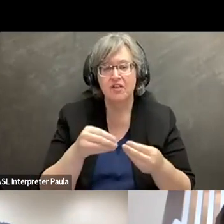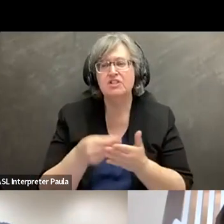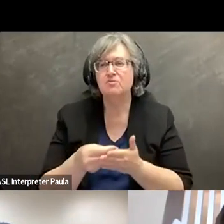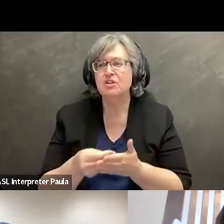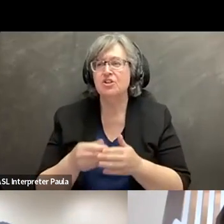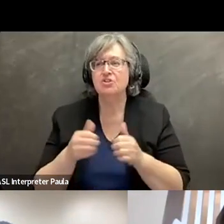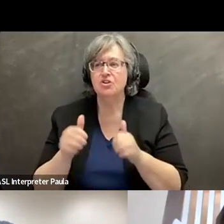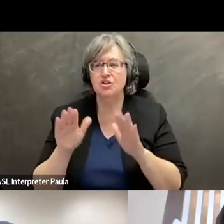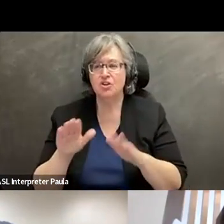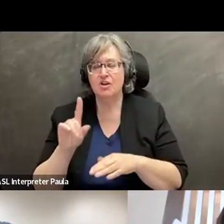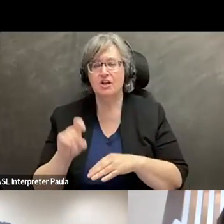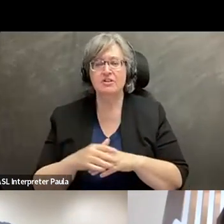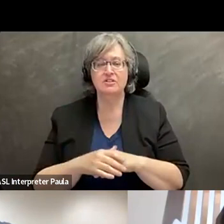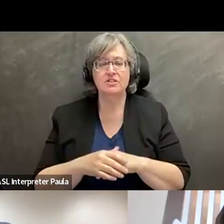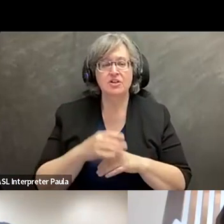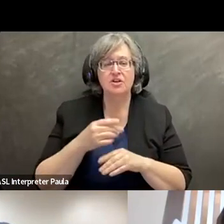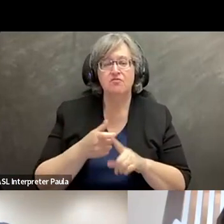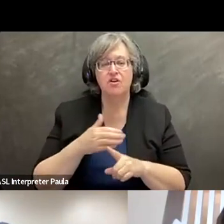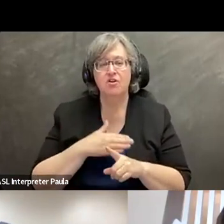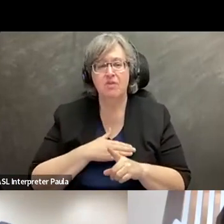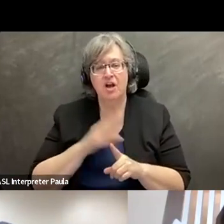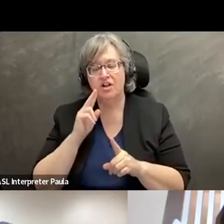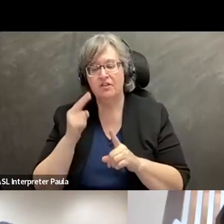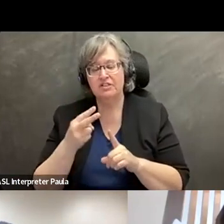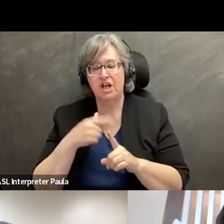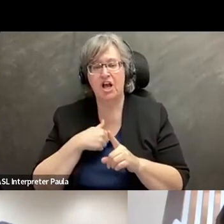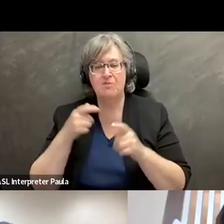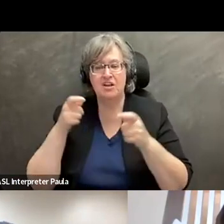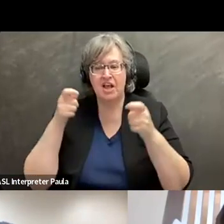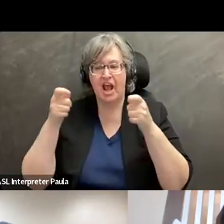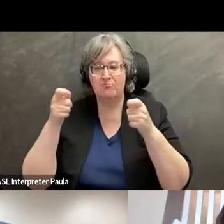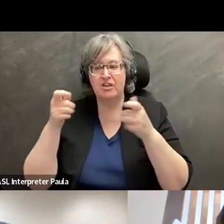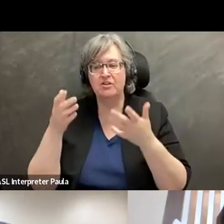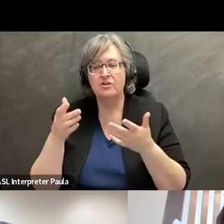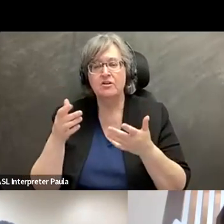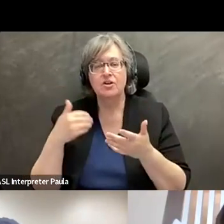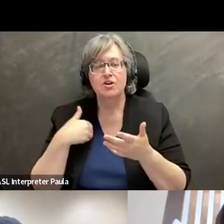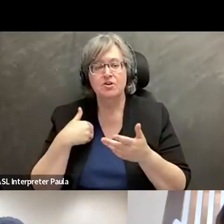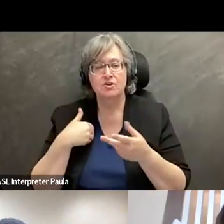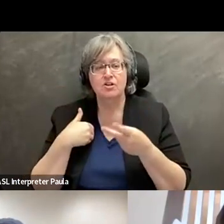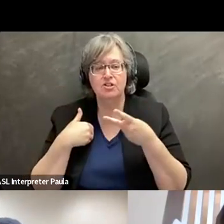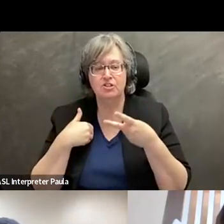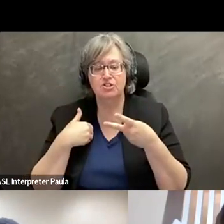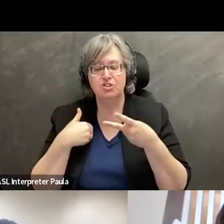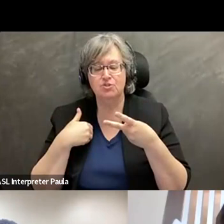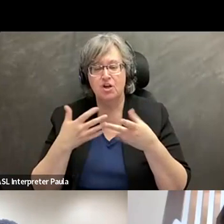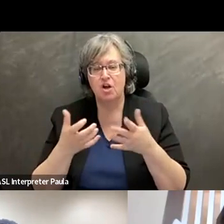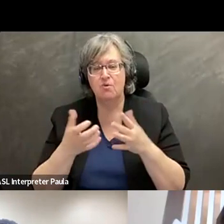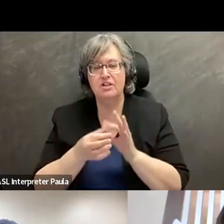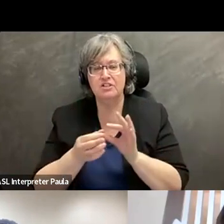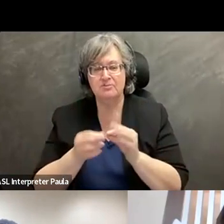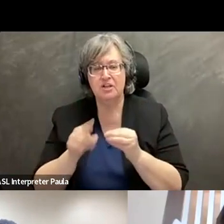great question. So from my vantage point, kind of on the admin side, there were two that I wanted to speak